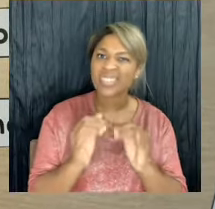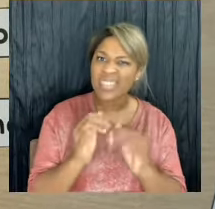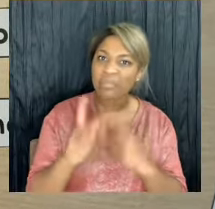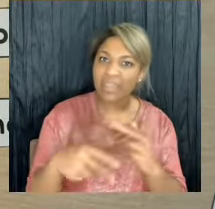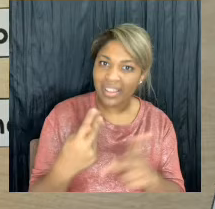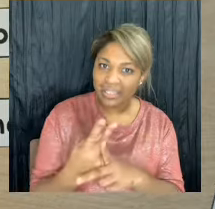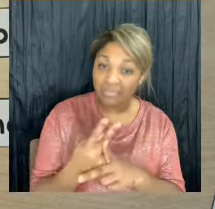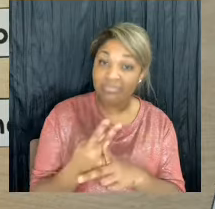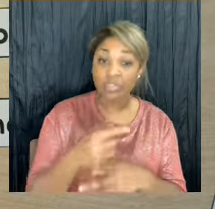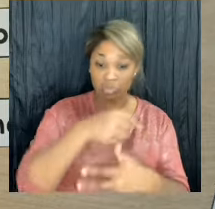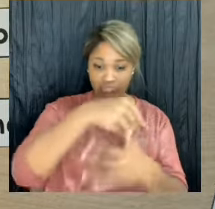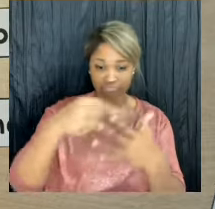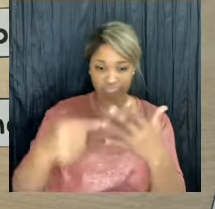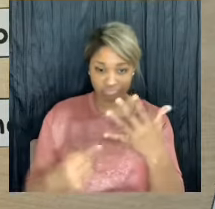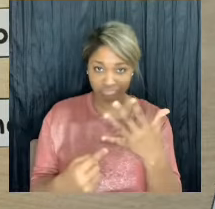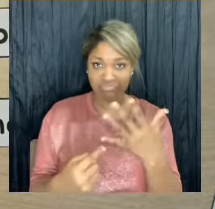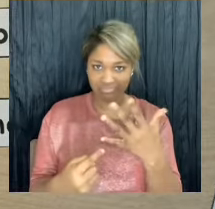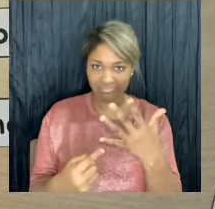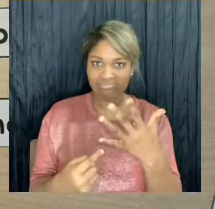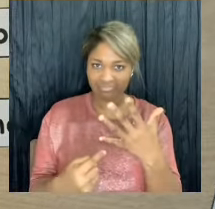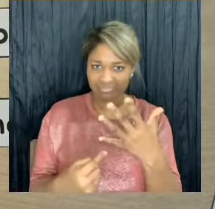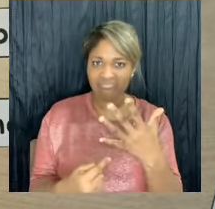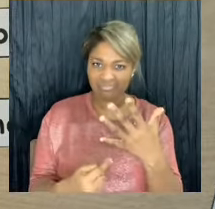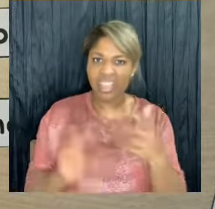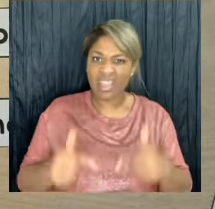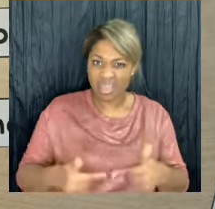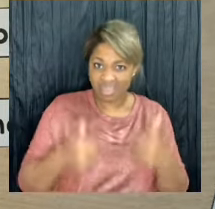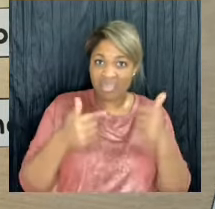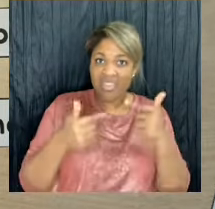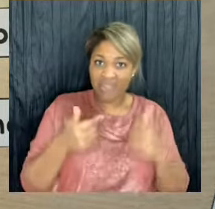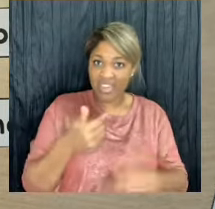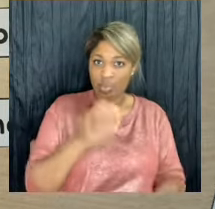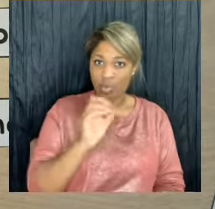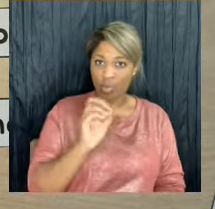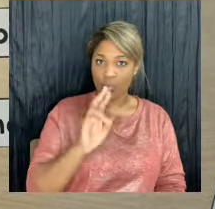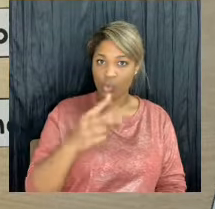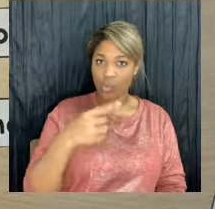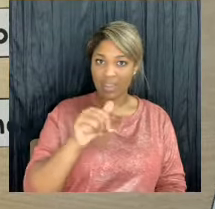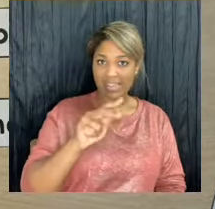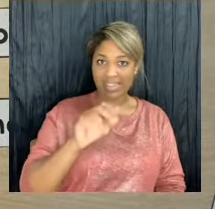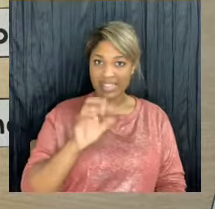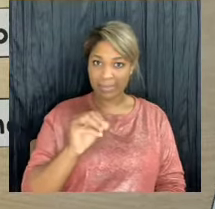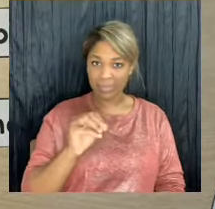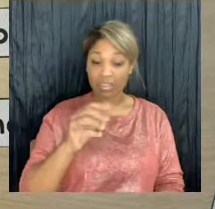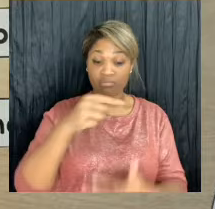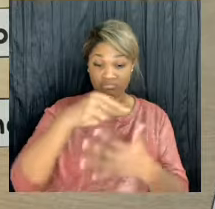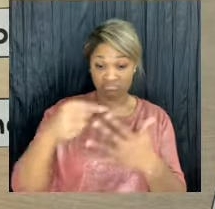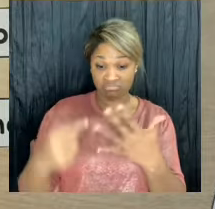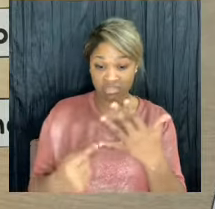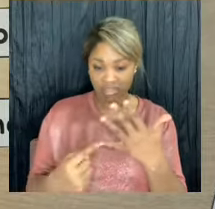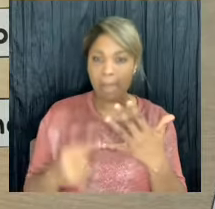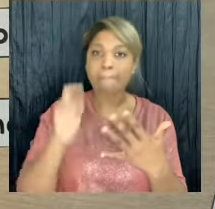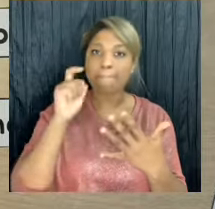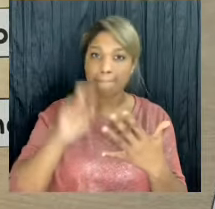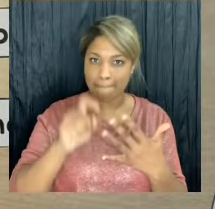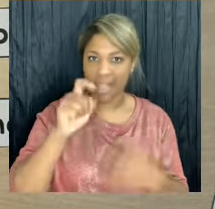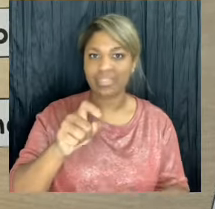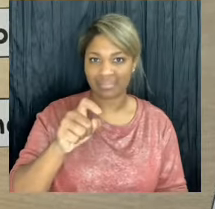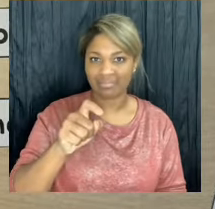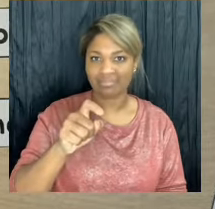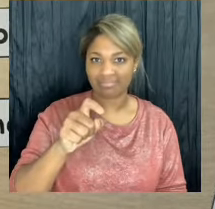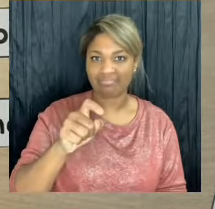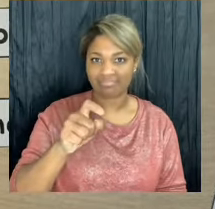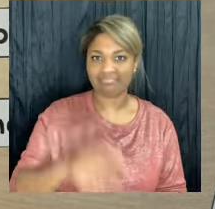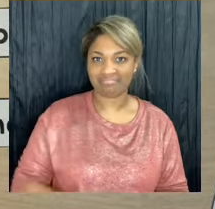the 5 things that living organisms, those are the functions, the basic life functions that they